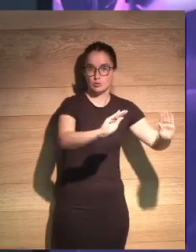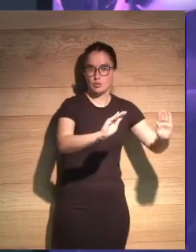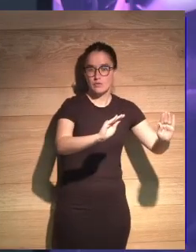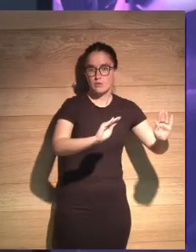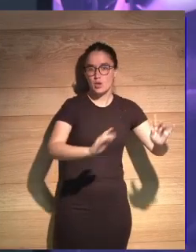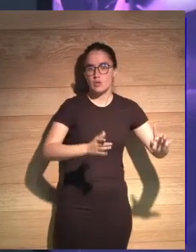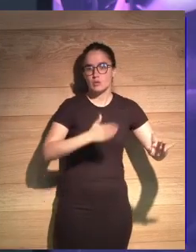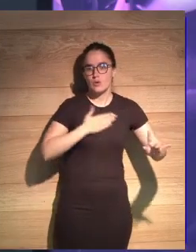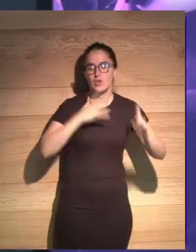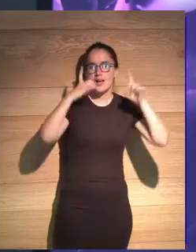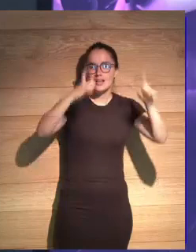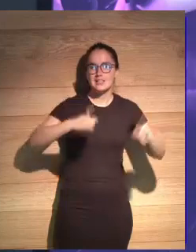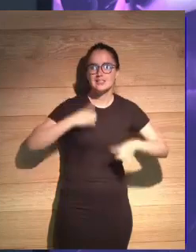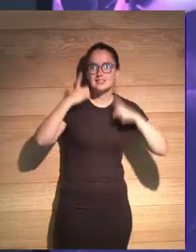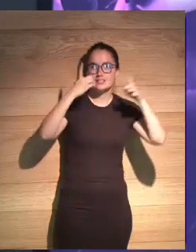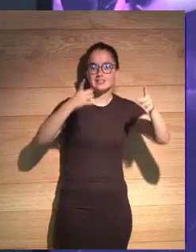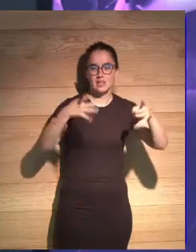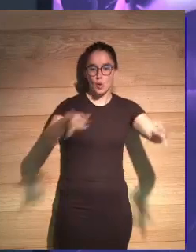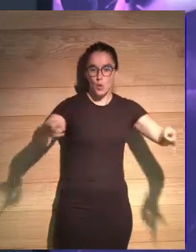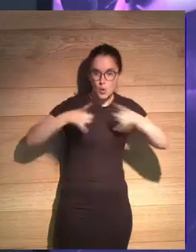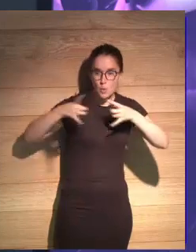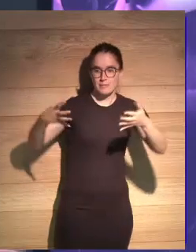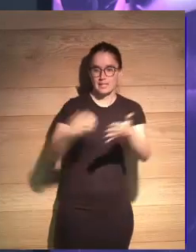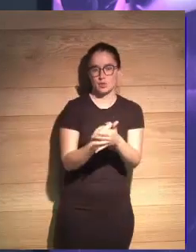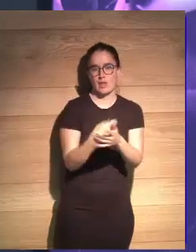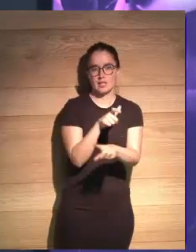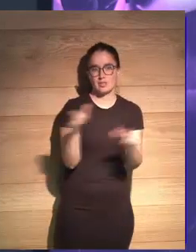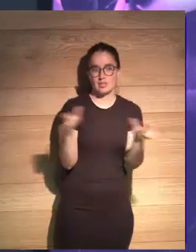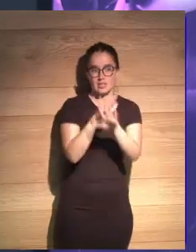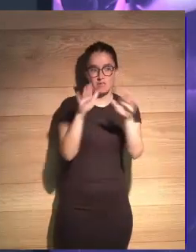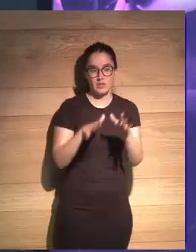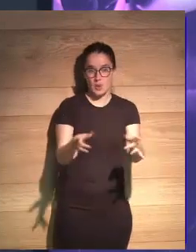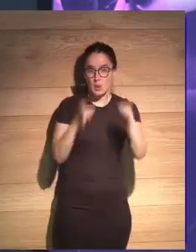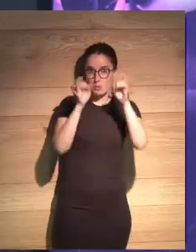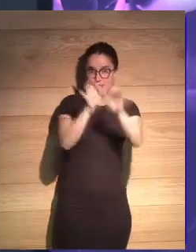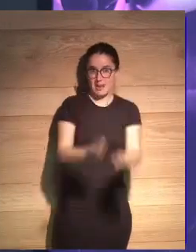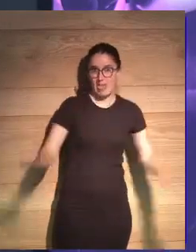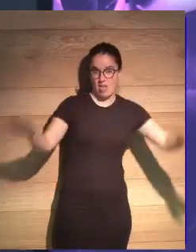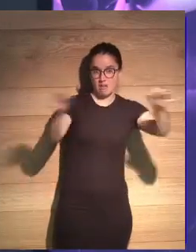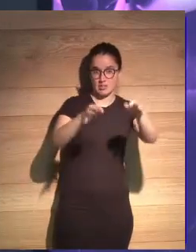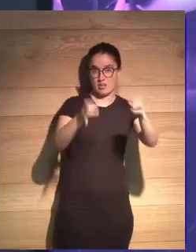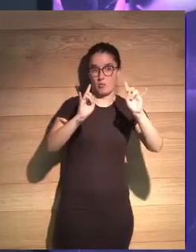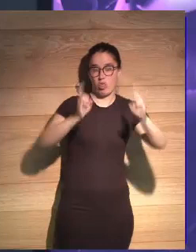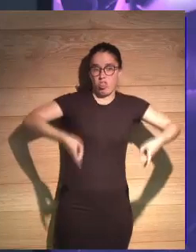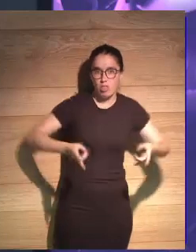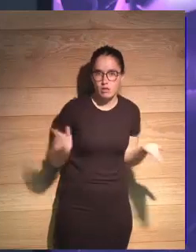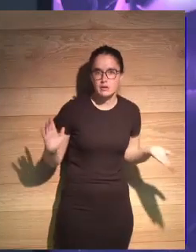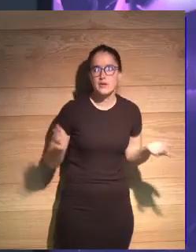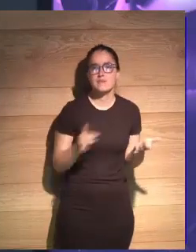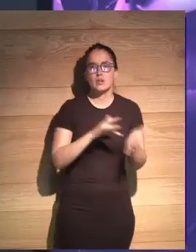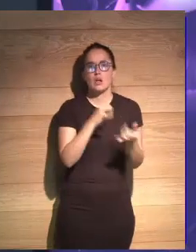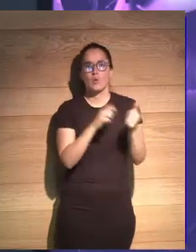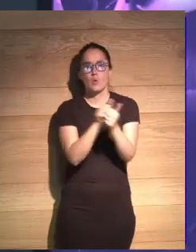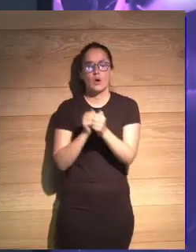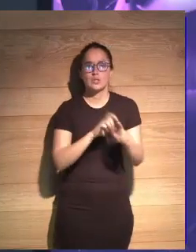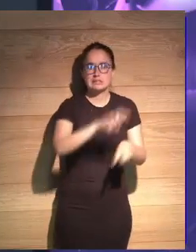their own target. When you try to really attract everyone, nobody will